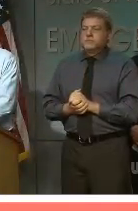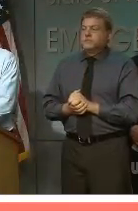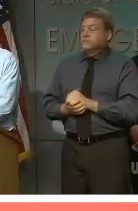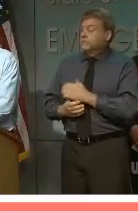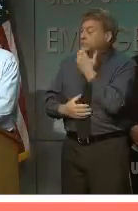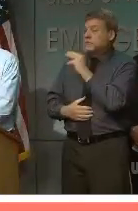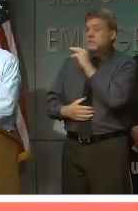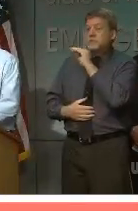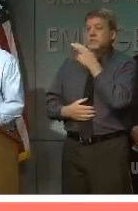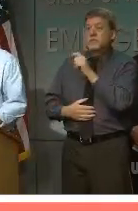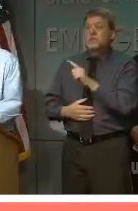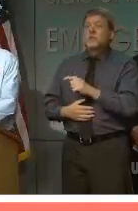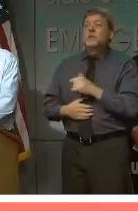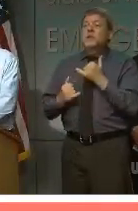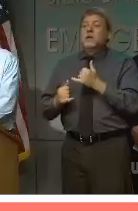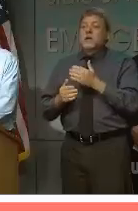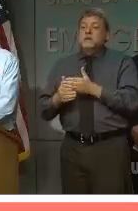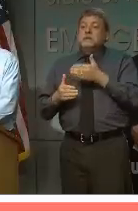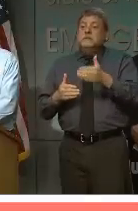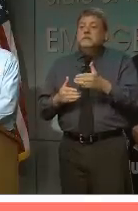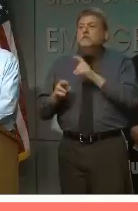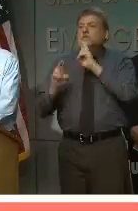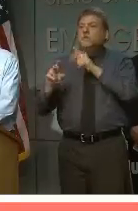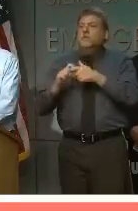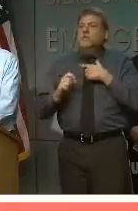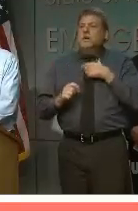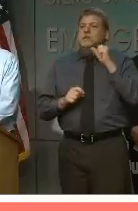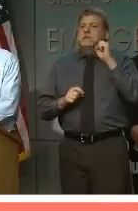Thank you, Mike. We'll now get a report on our roads from